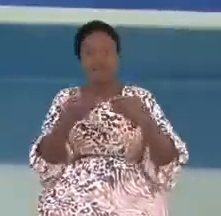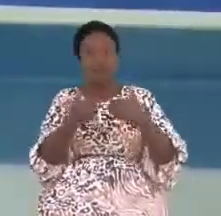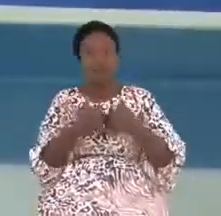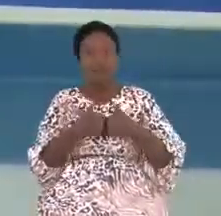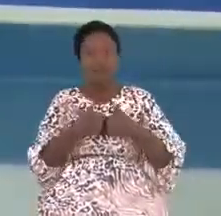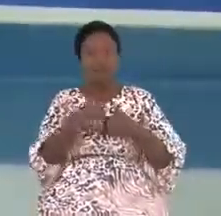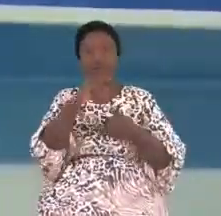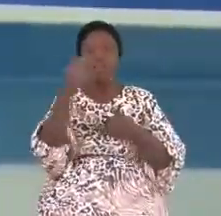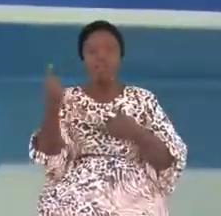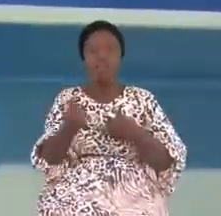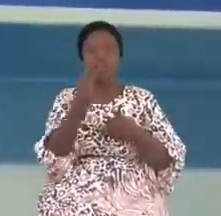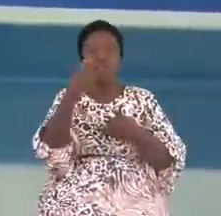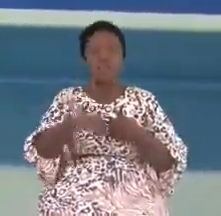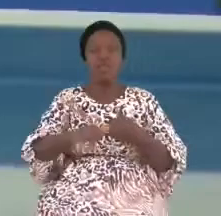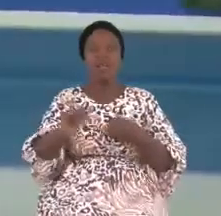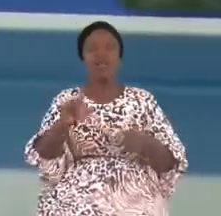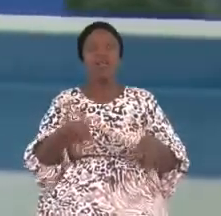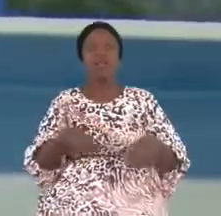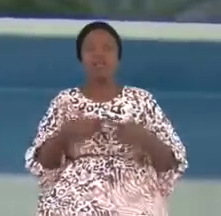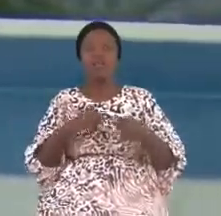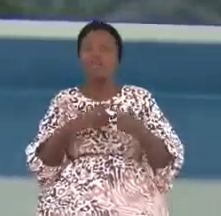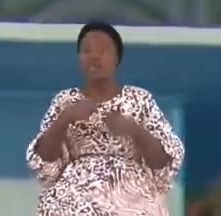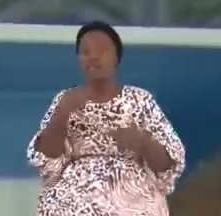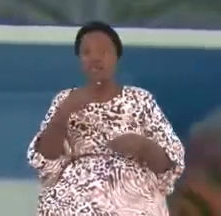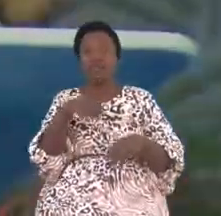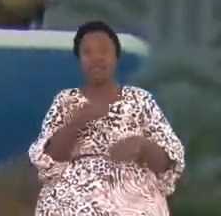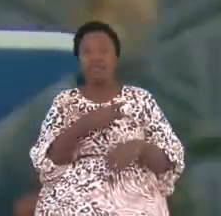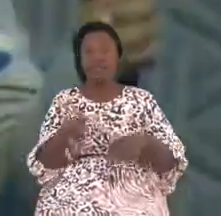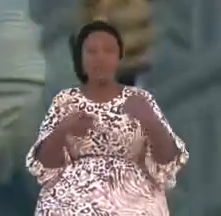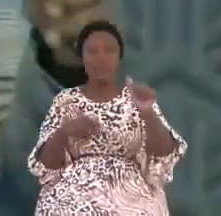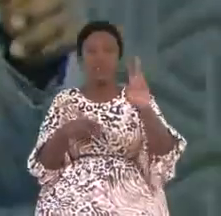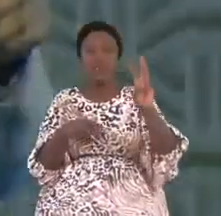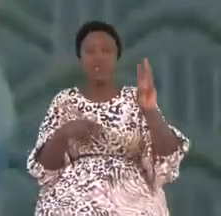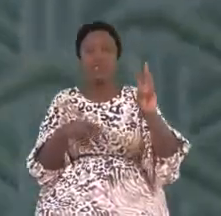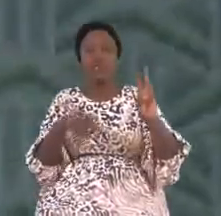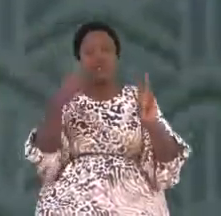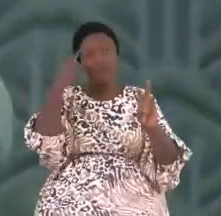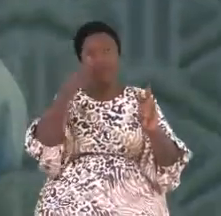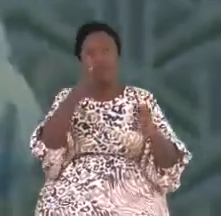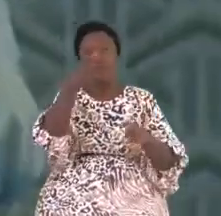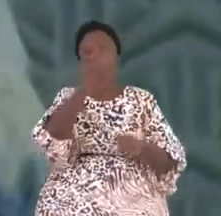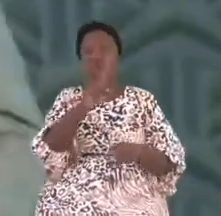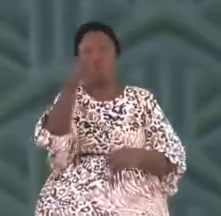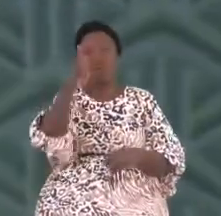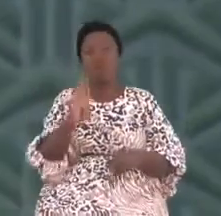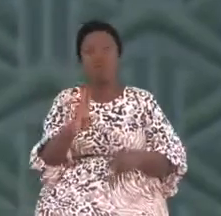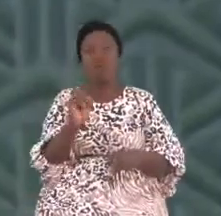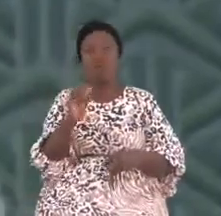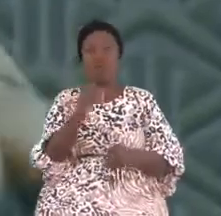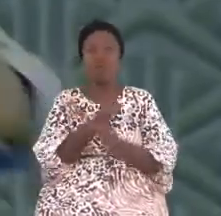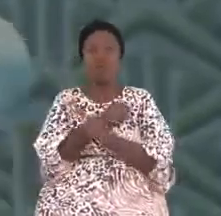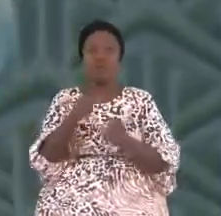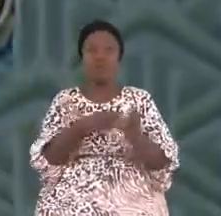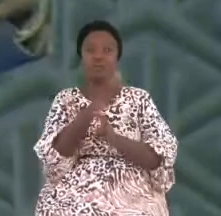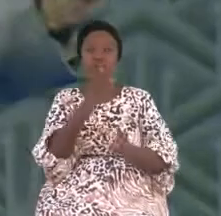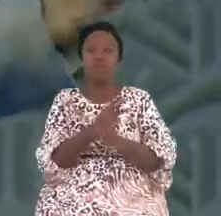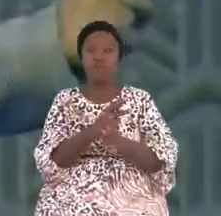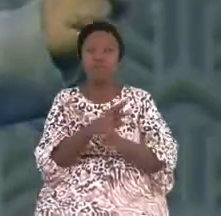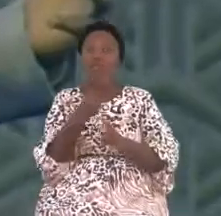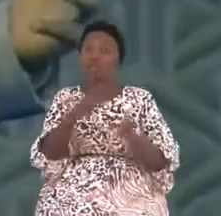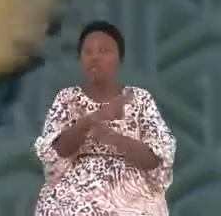eternal life and then he says in verse 16 for god so loved the world the